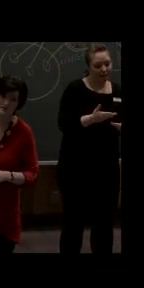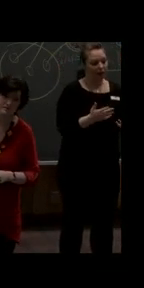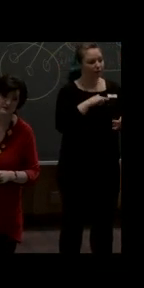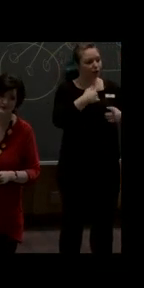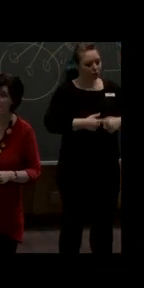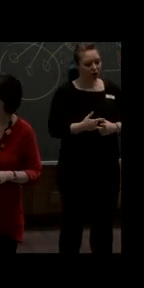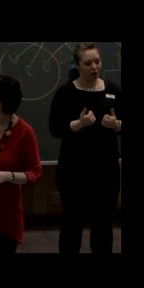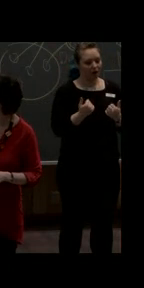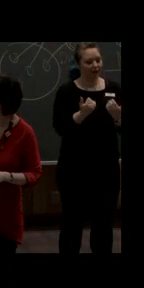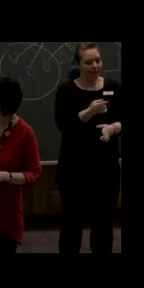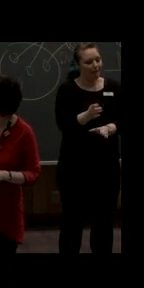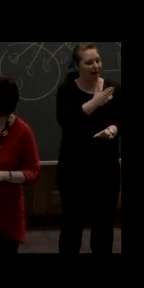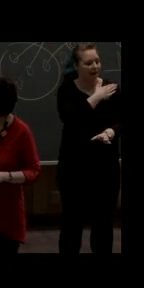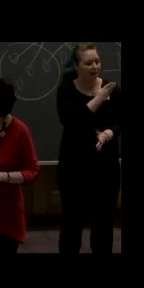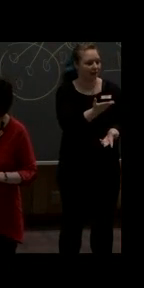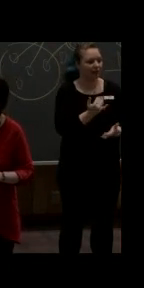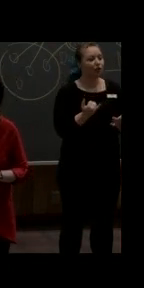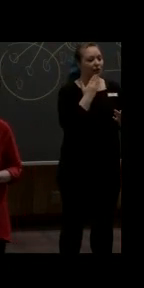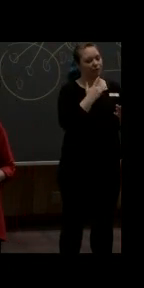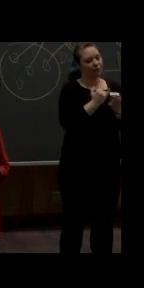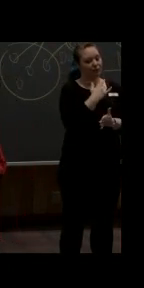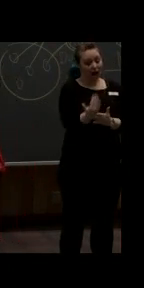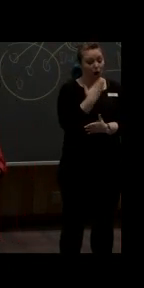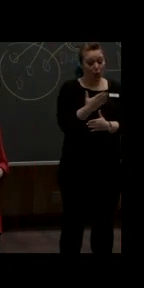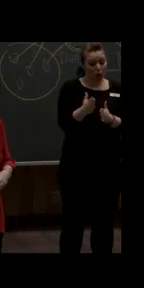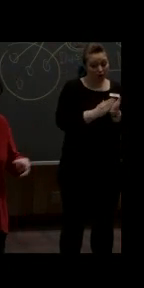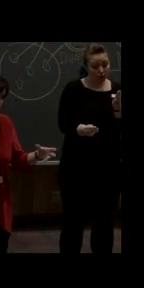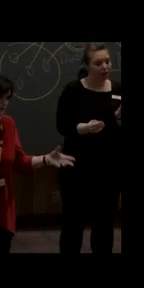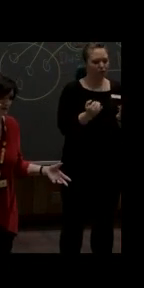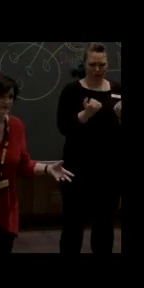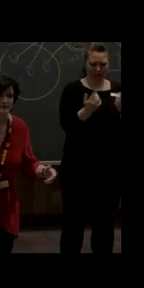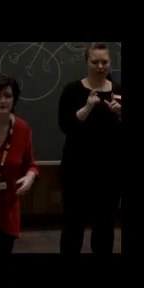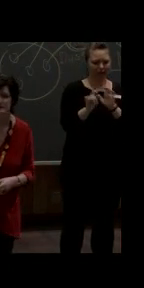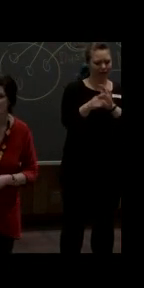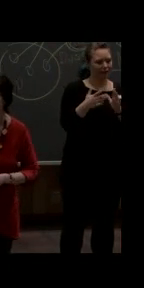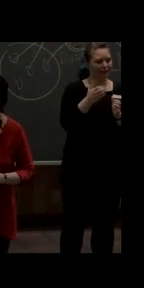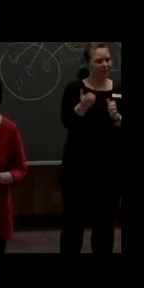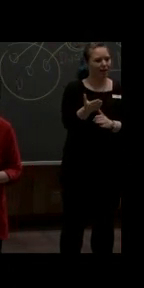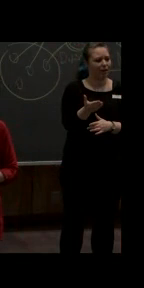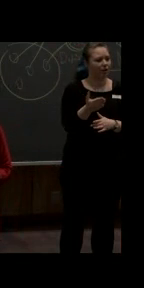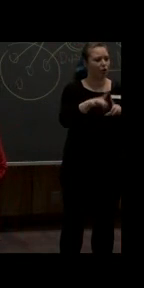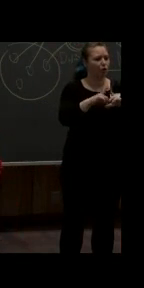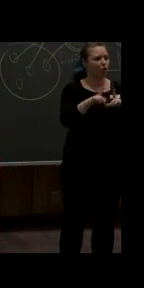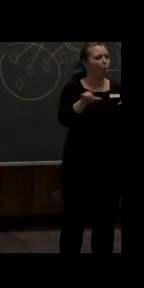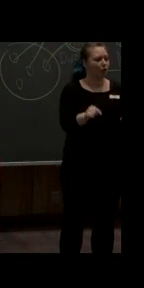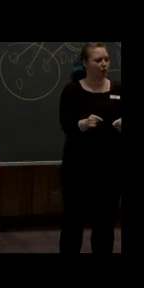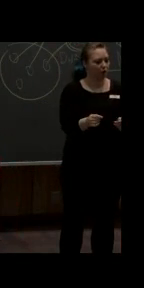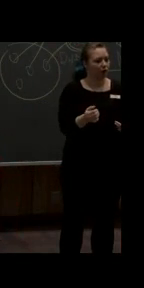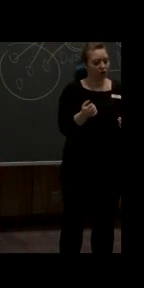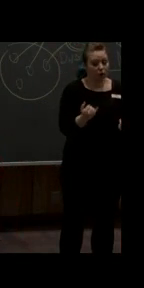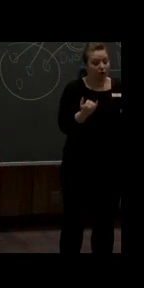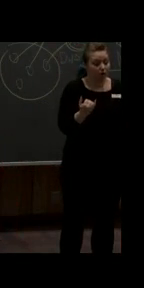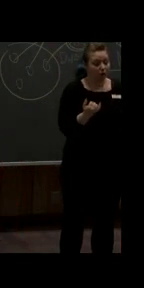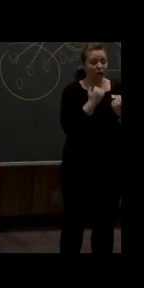to appreciate them. So when we have great results, we put out thank you cards, we give giveaways, we make recognitions,